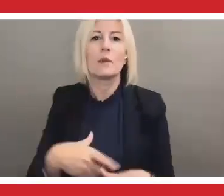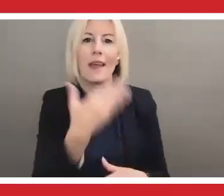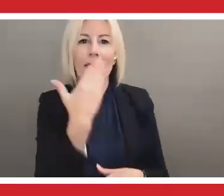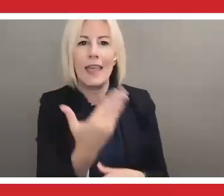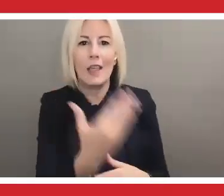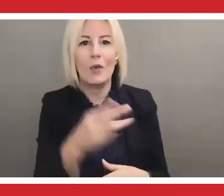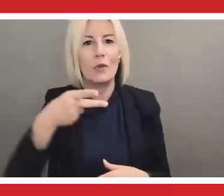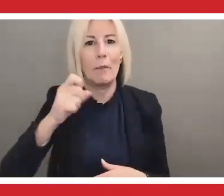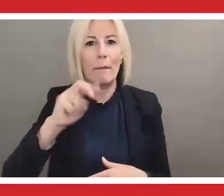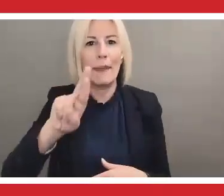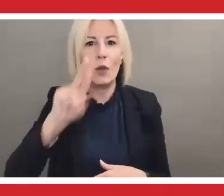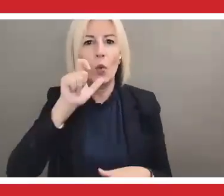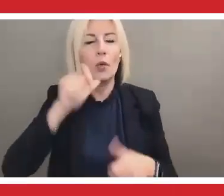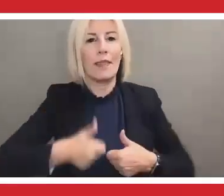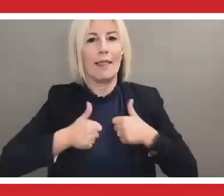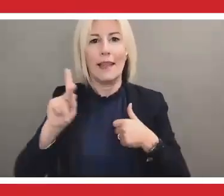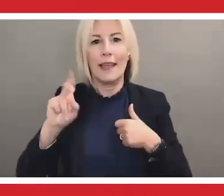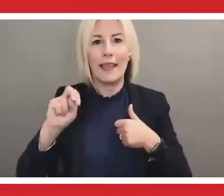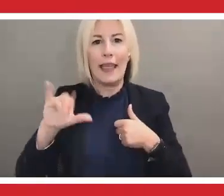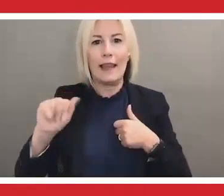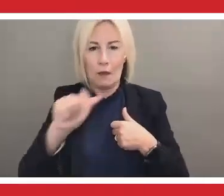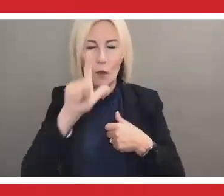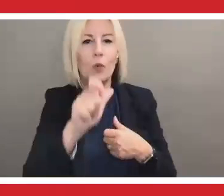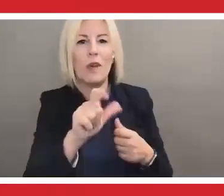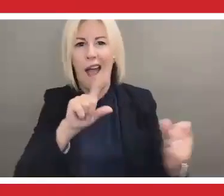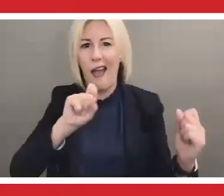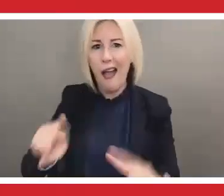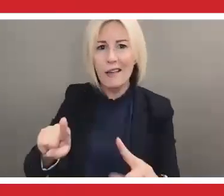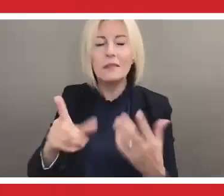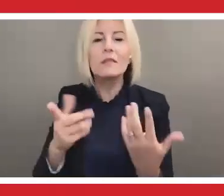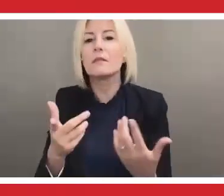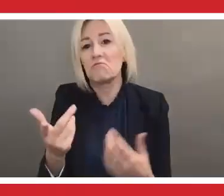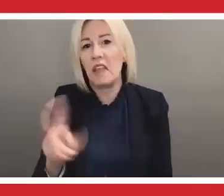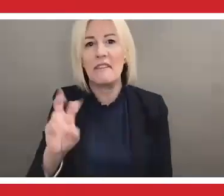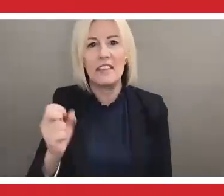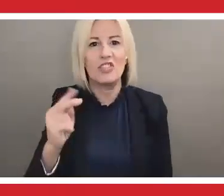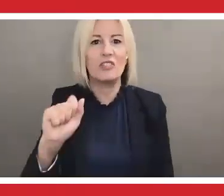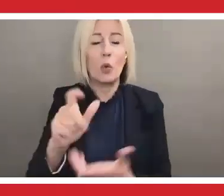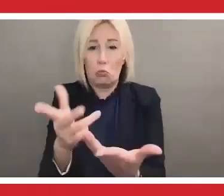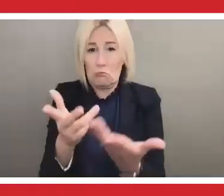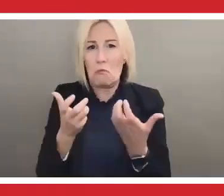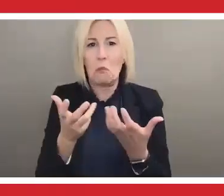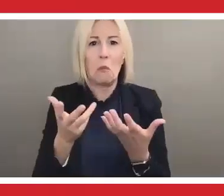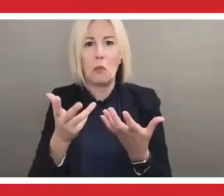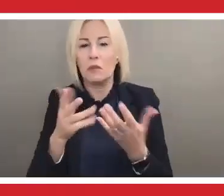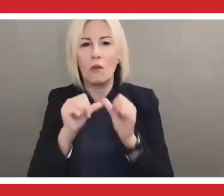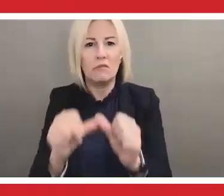Kenya, who is asking that question. Vincenzo, you can carry on with your point, I think, in terms of this. This is a